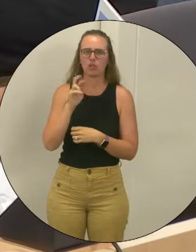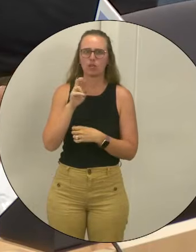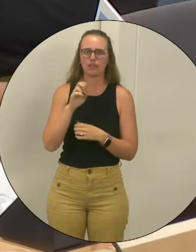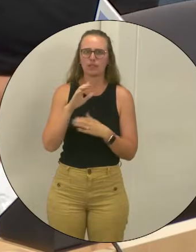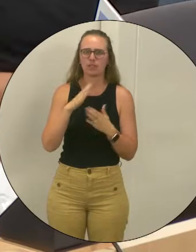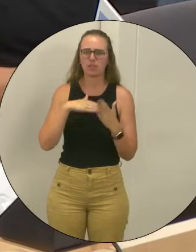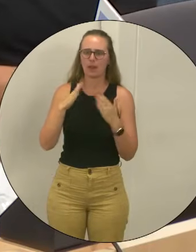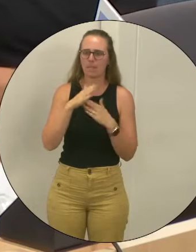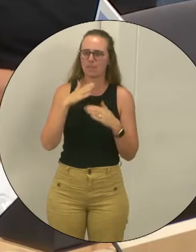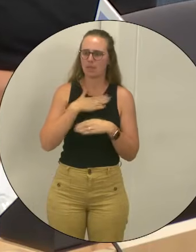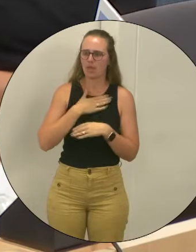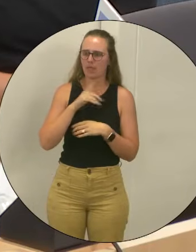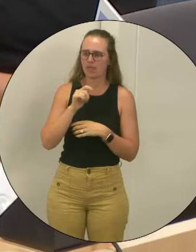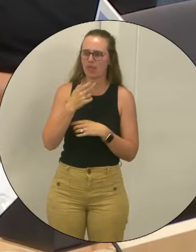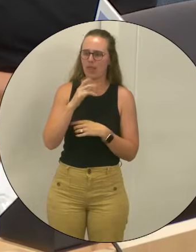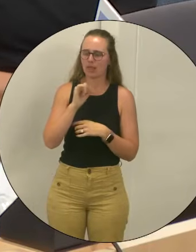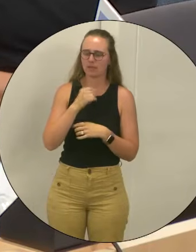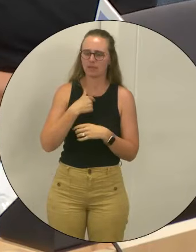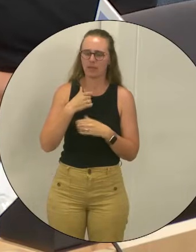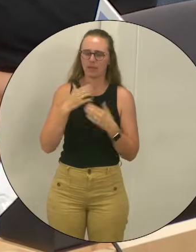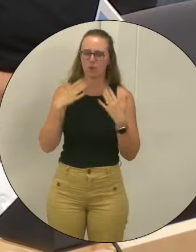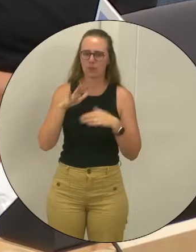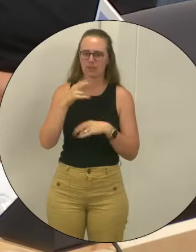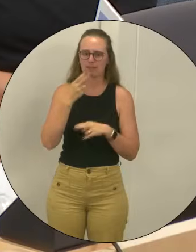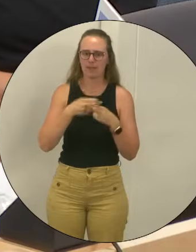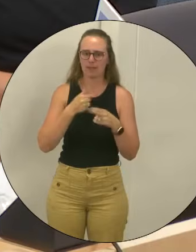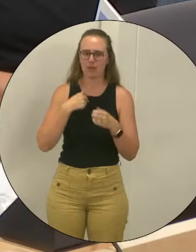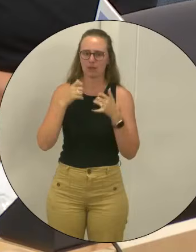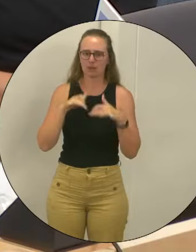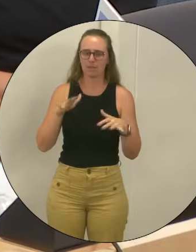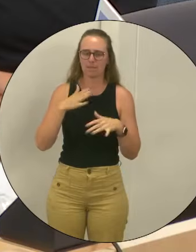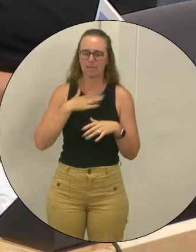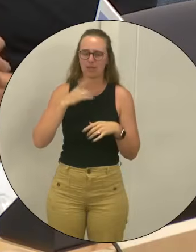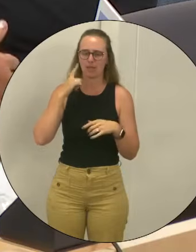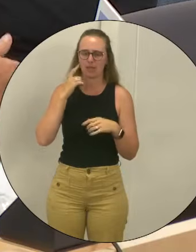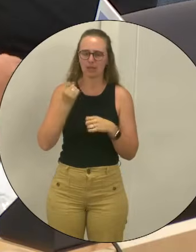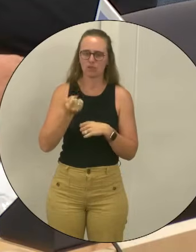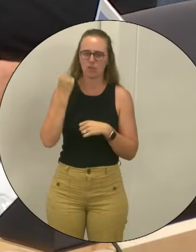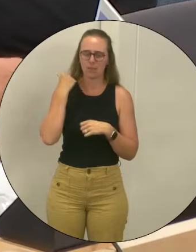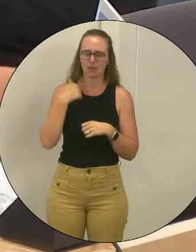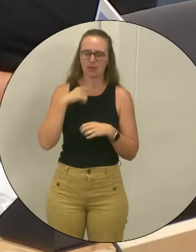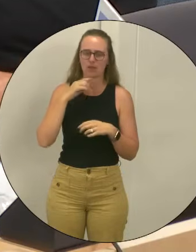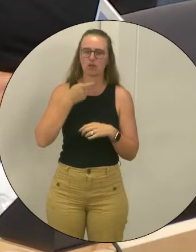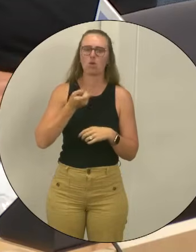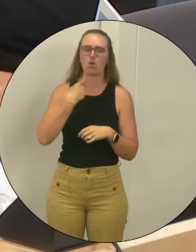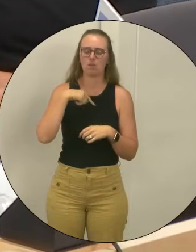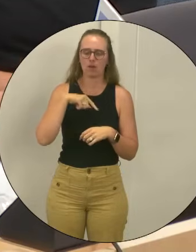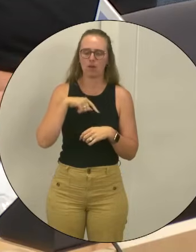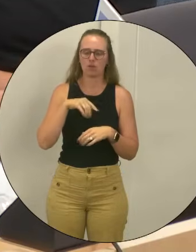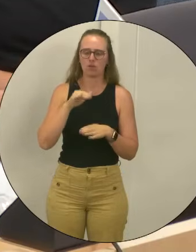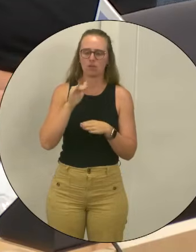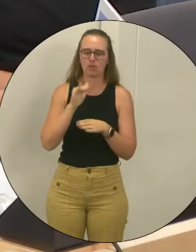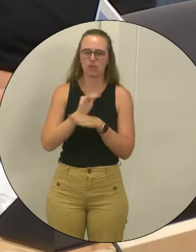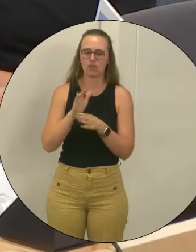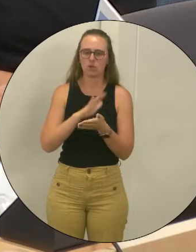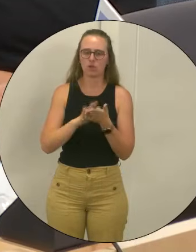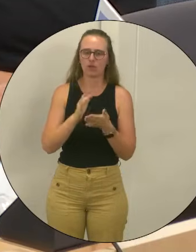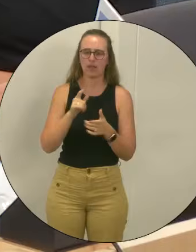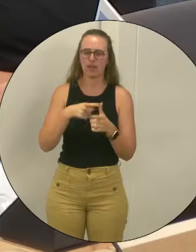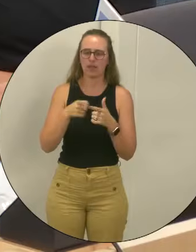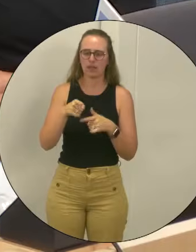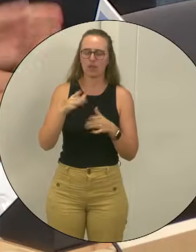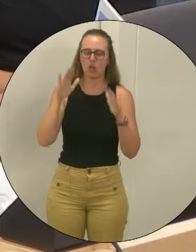apex of my thighs, and I groaned his name as I shattered, my head thrown back. I gulped down night cool air, and then he